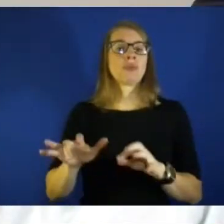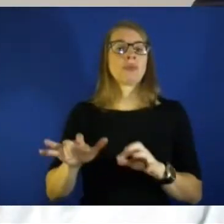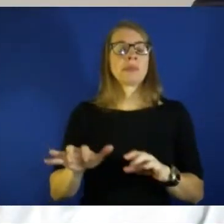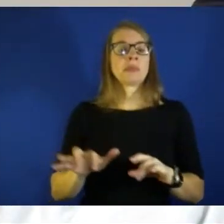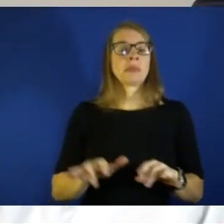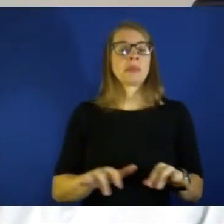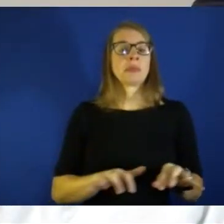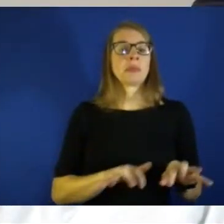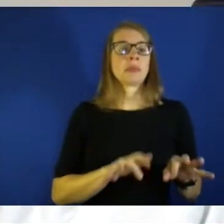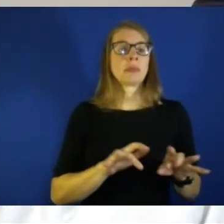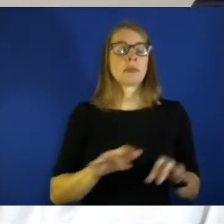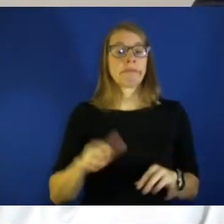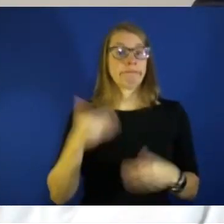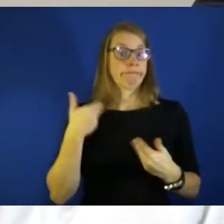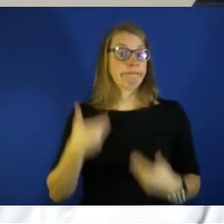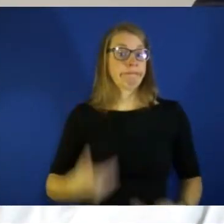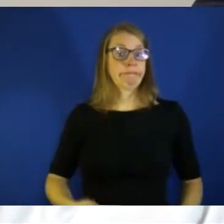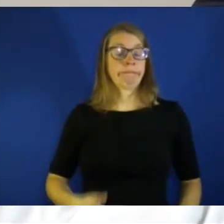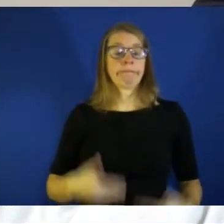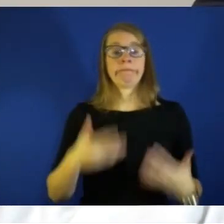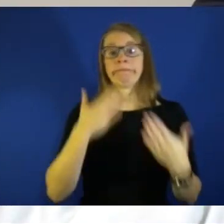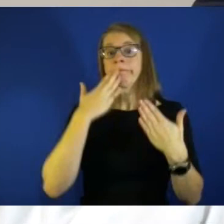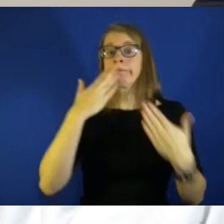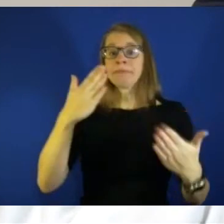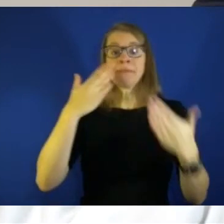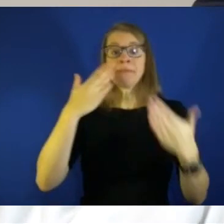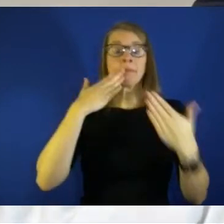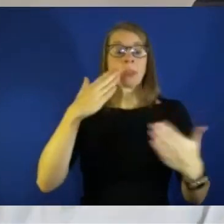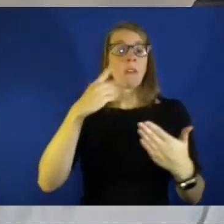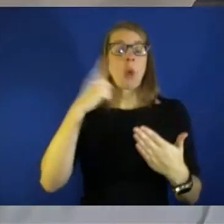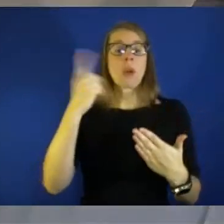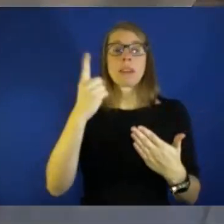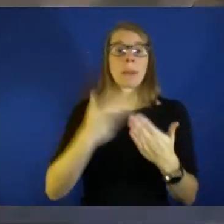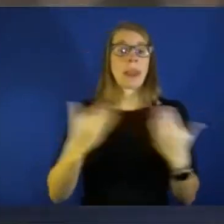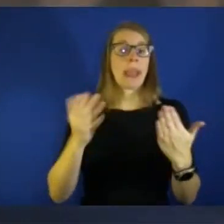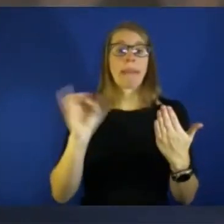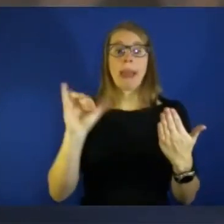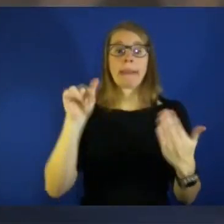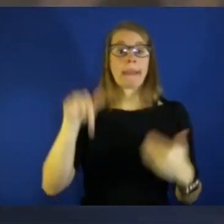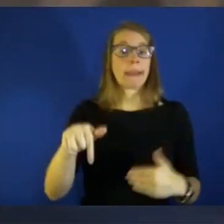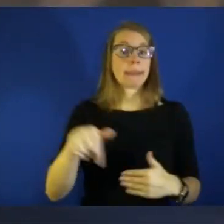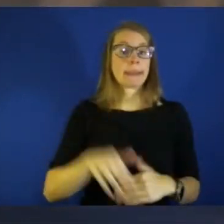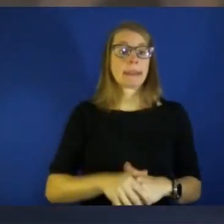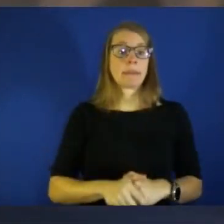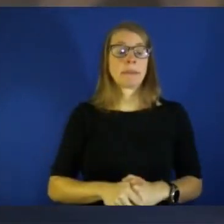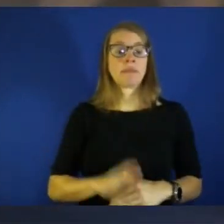I am so grateful for something like this.